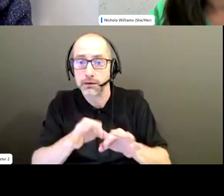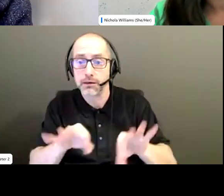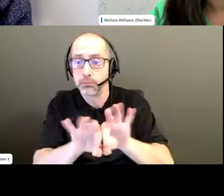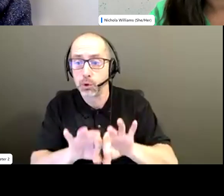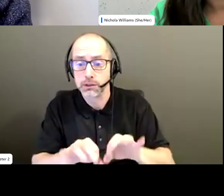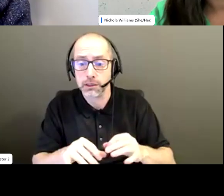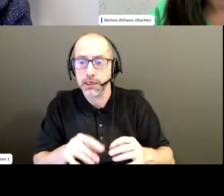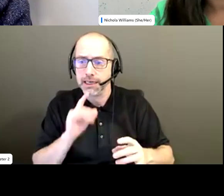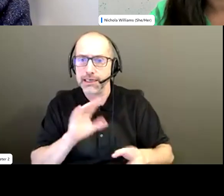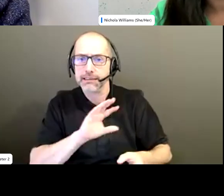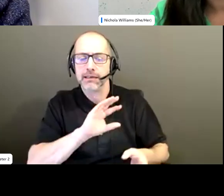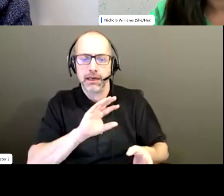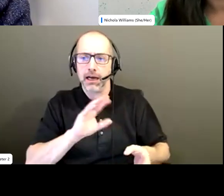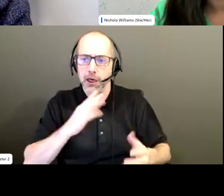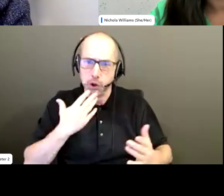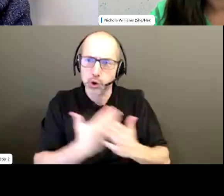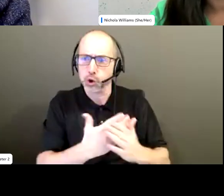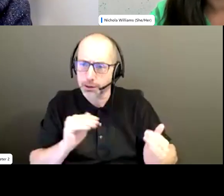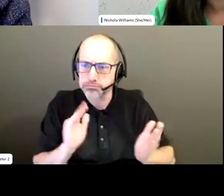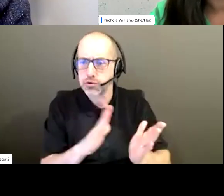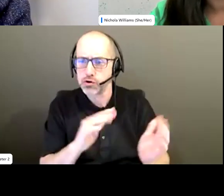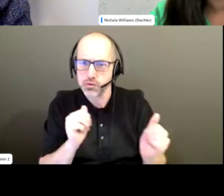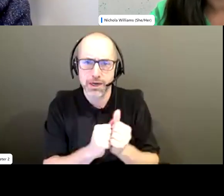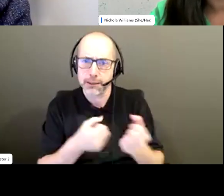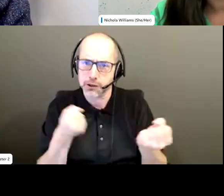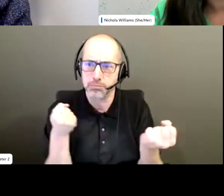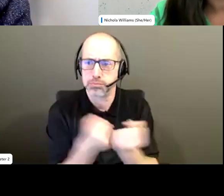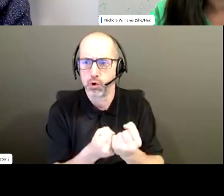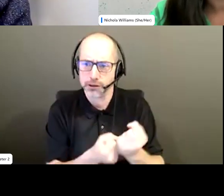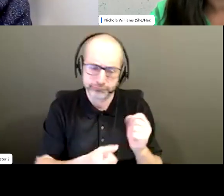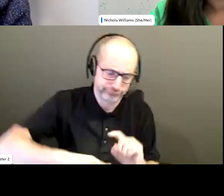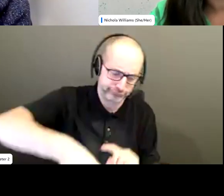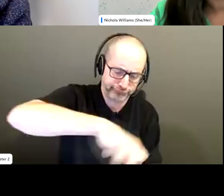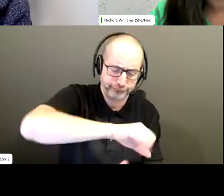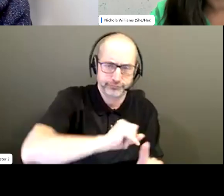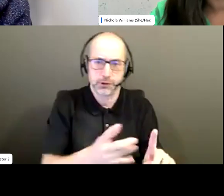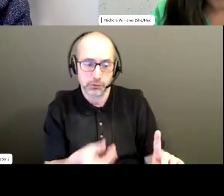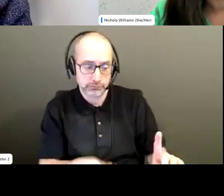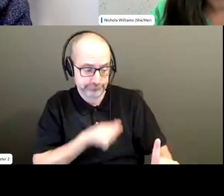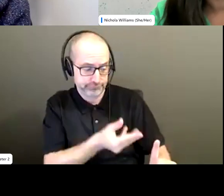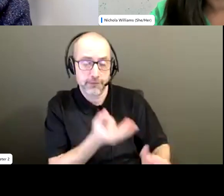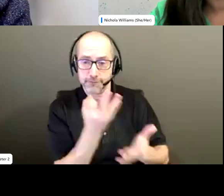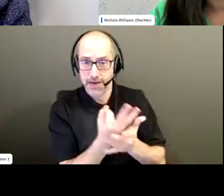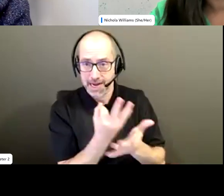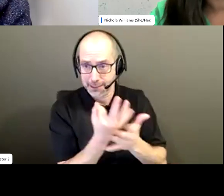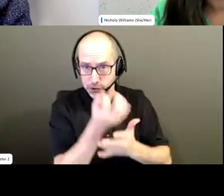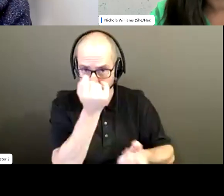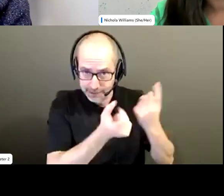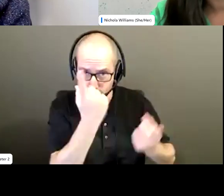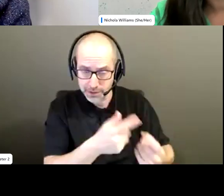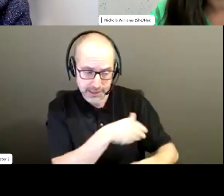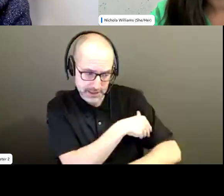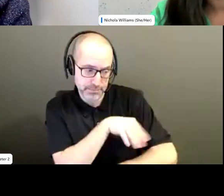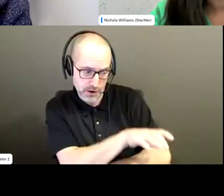that holistic approach and like wraparound support. Like financial literacy and empowerment is one piece of it, right? It's not the